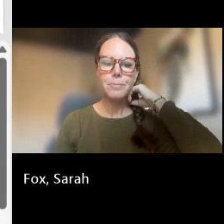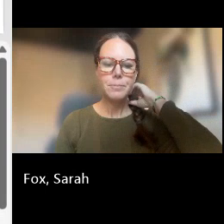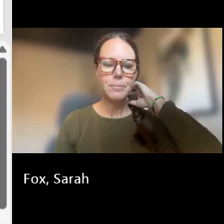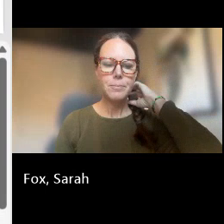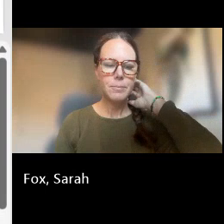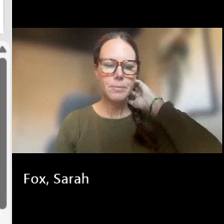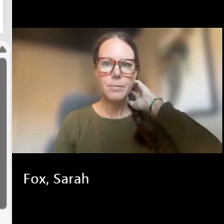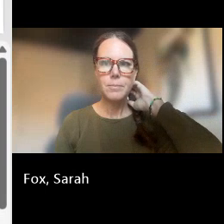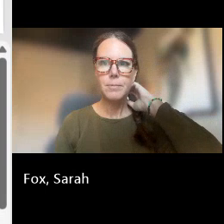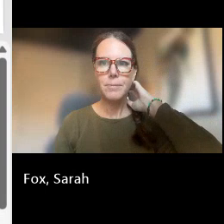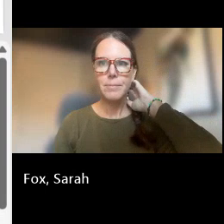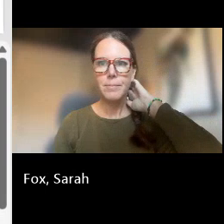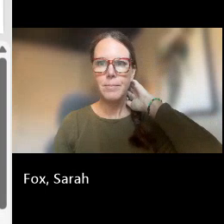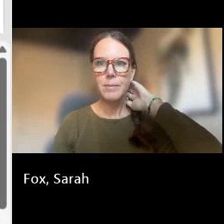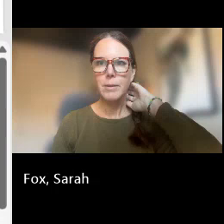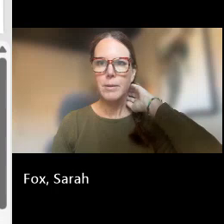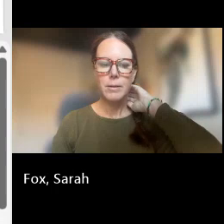You good? Okay.